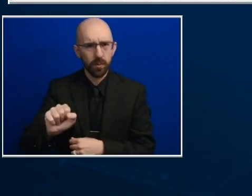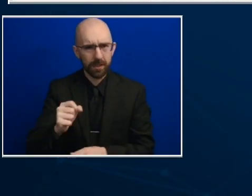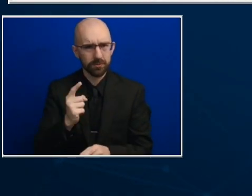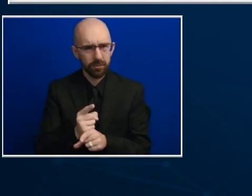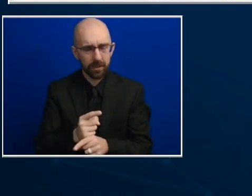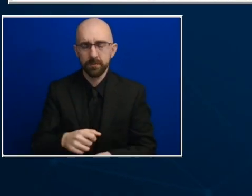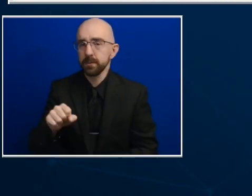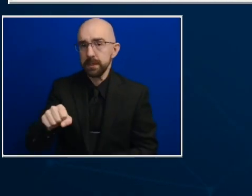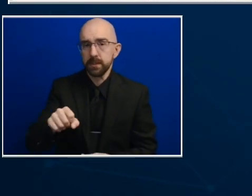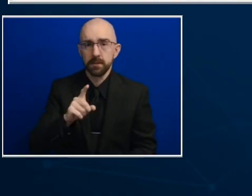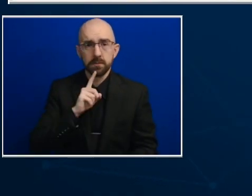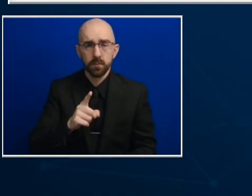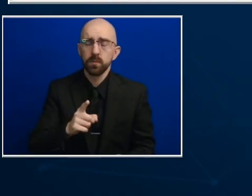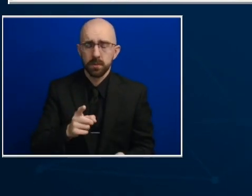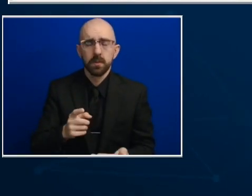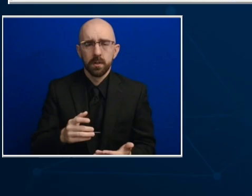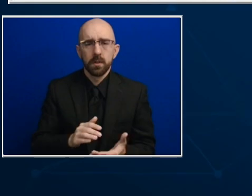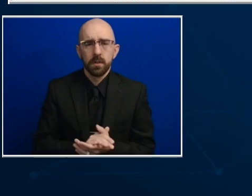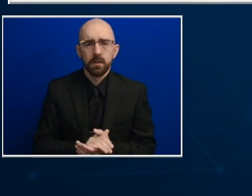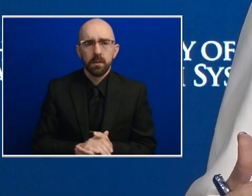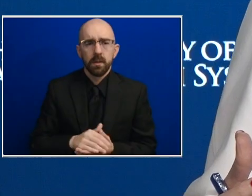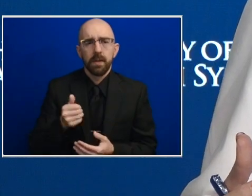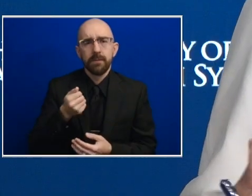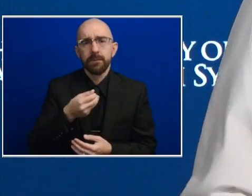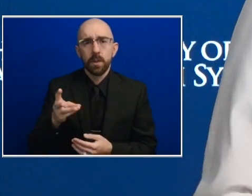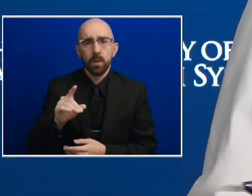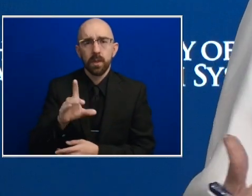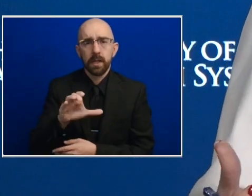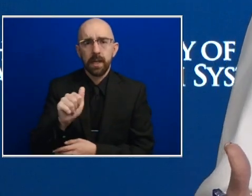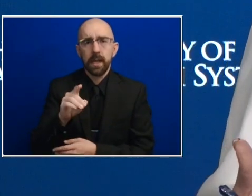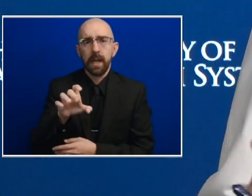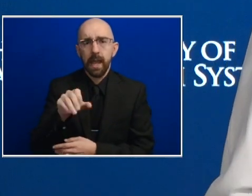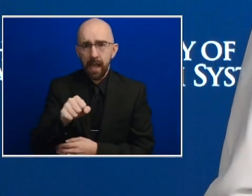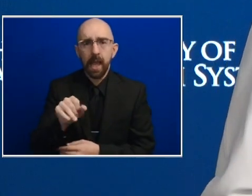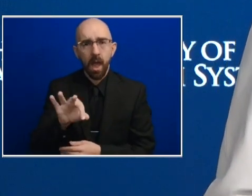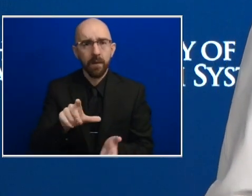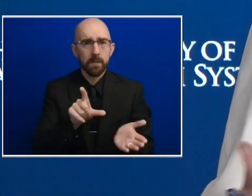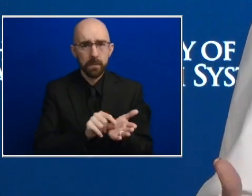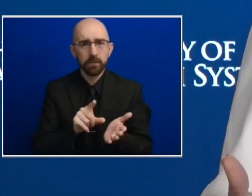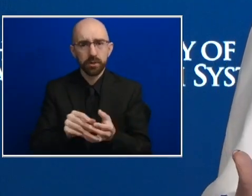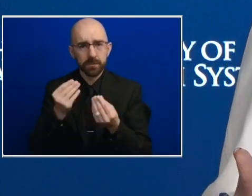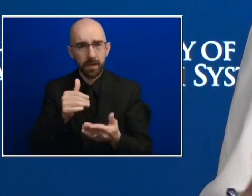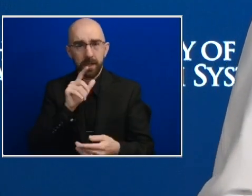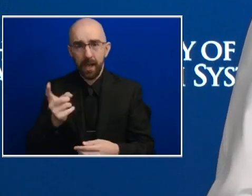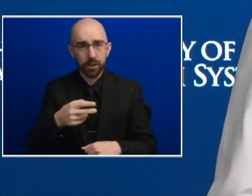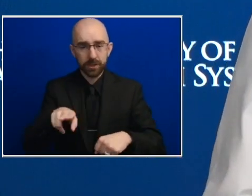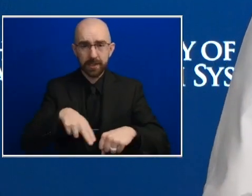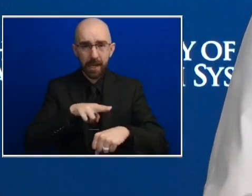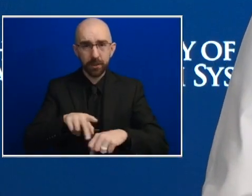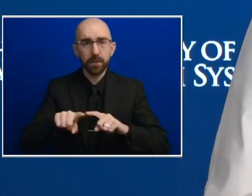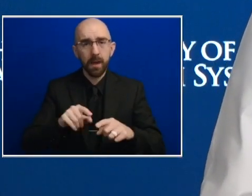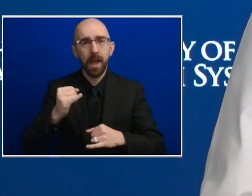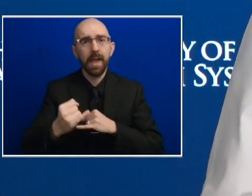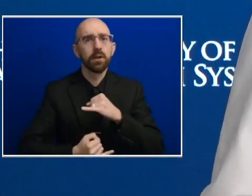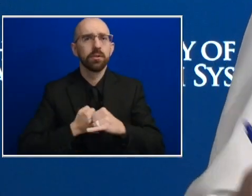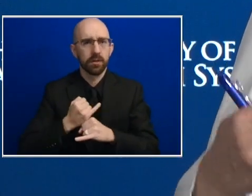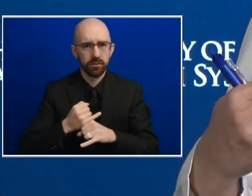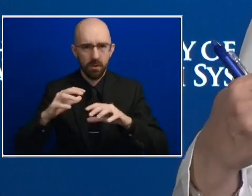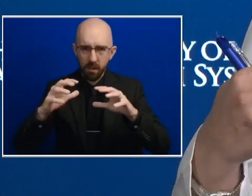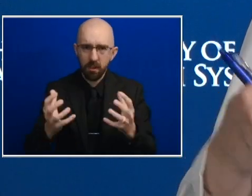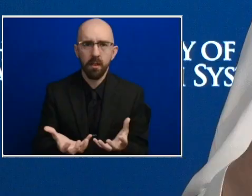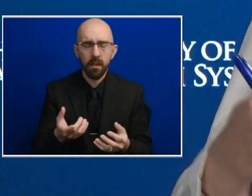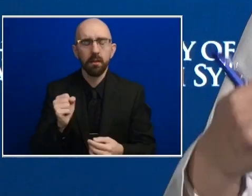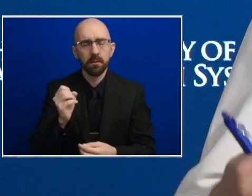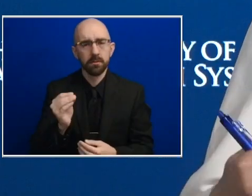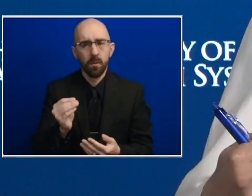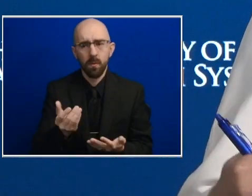indeed. That couple decades of published data are actually not even just national, but international. And so there has been